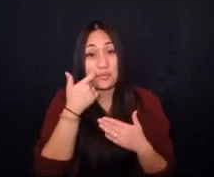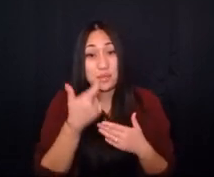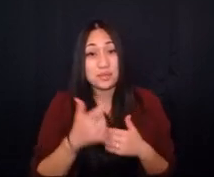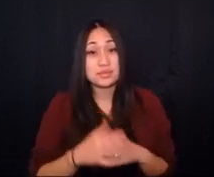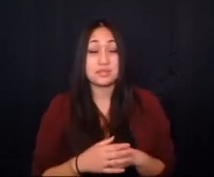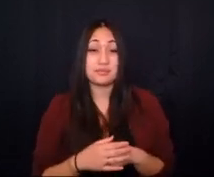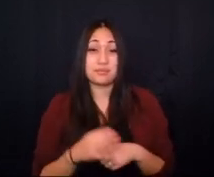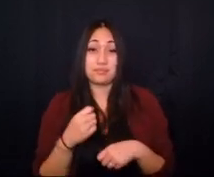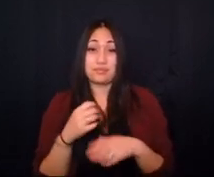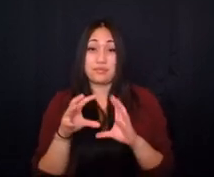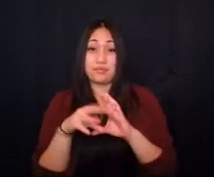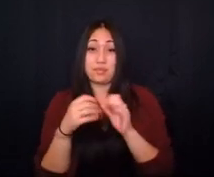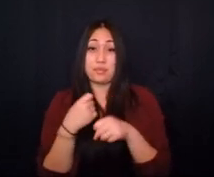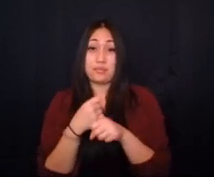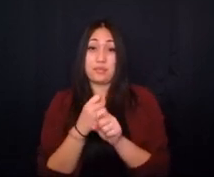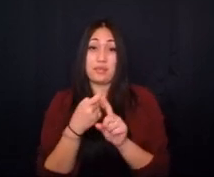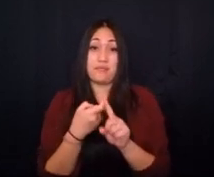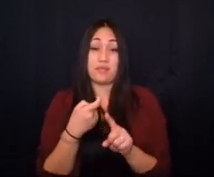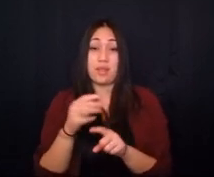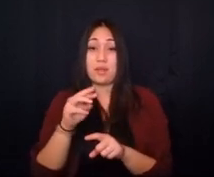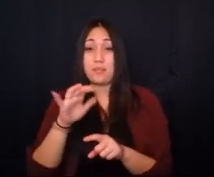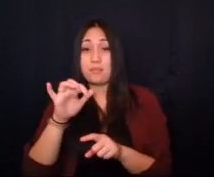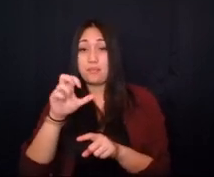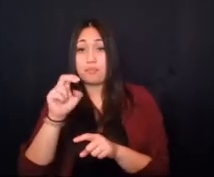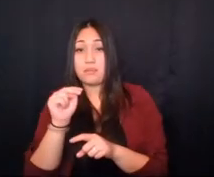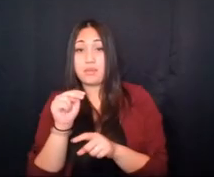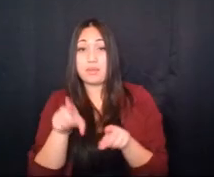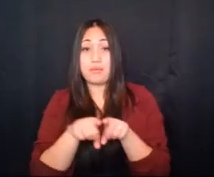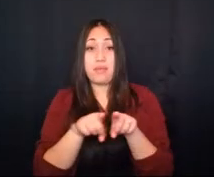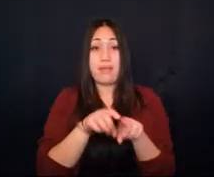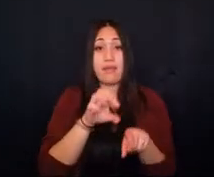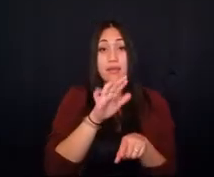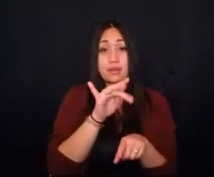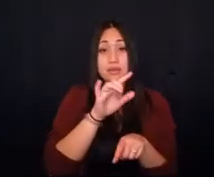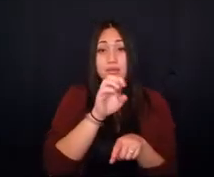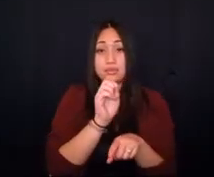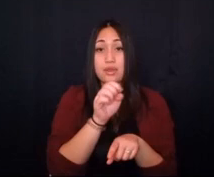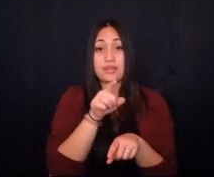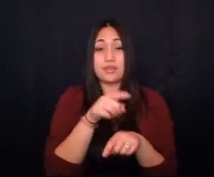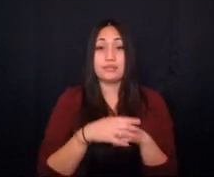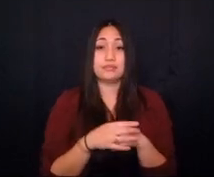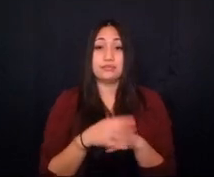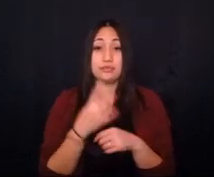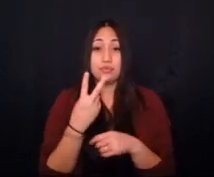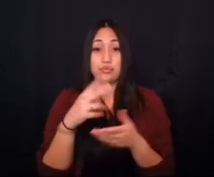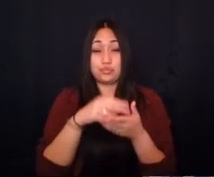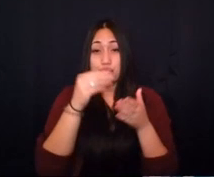was made by Marlon and Charlie, two docents at the University of Michigan's Museum of Natural History.